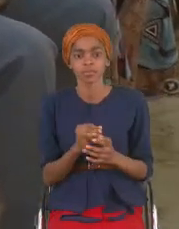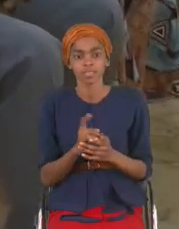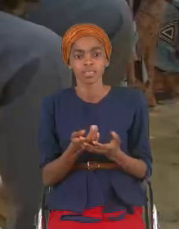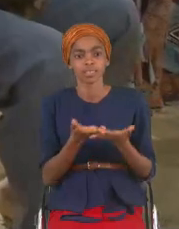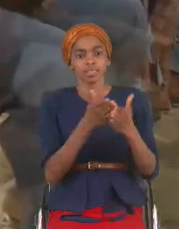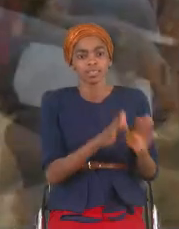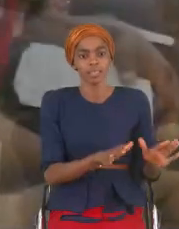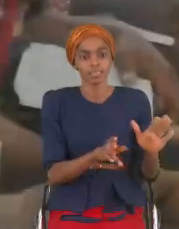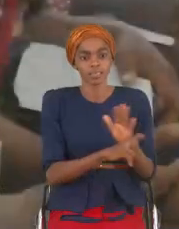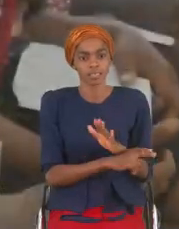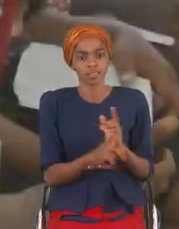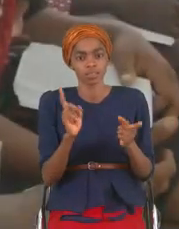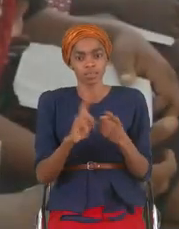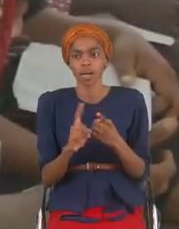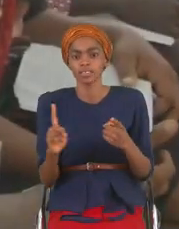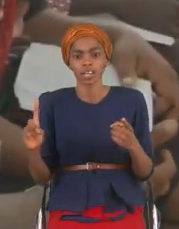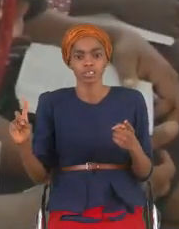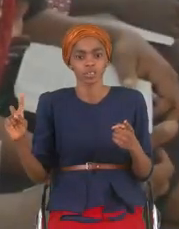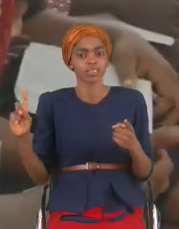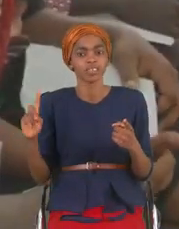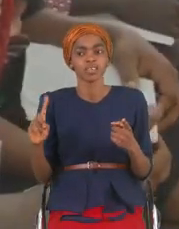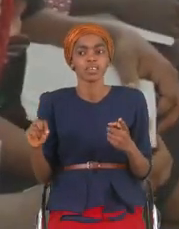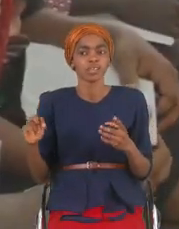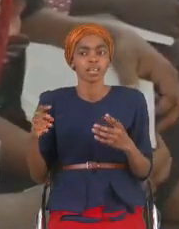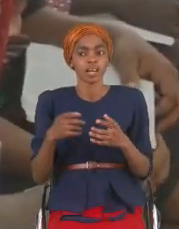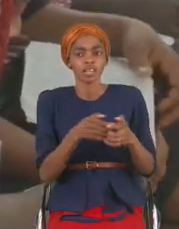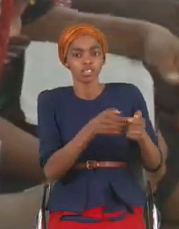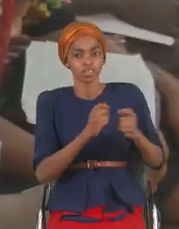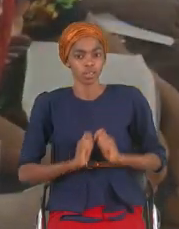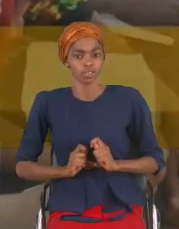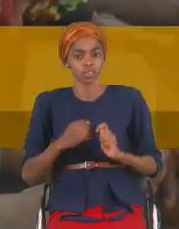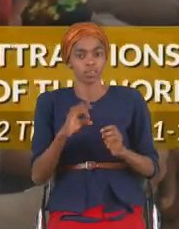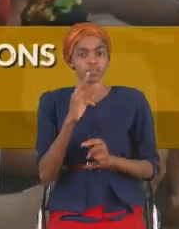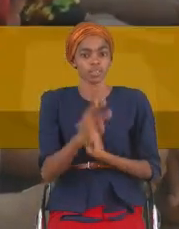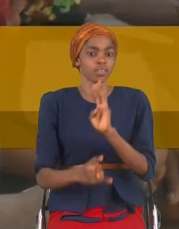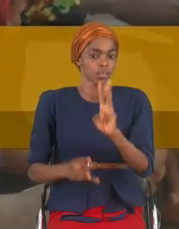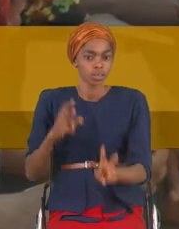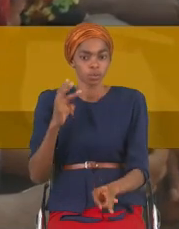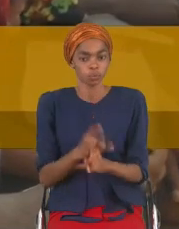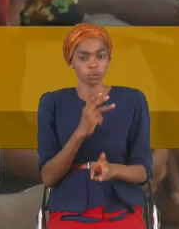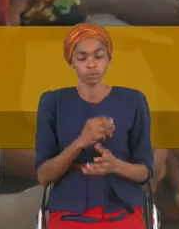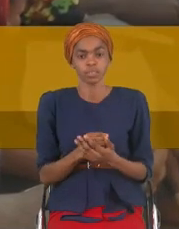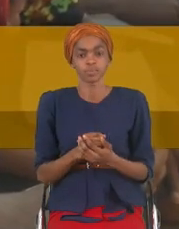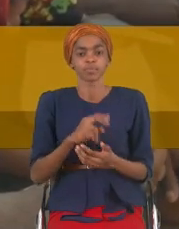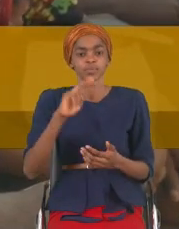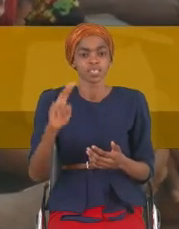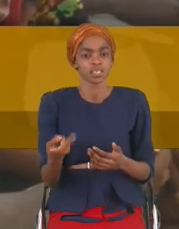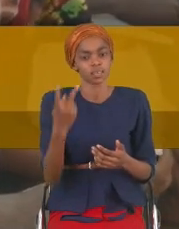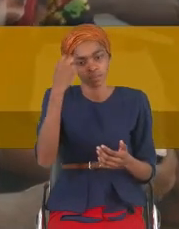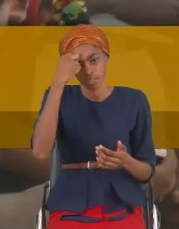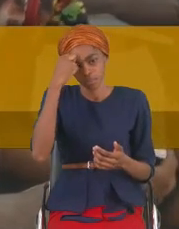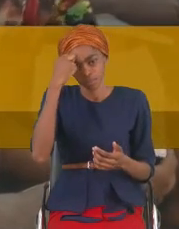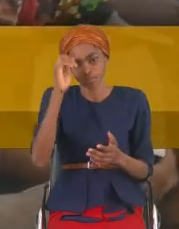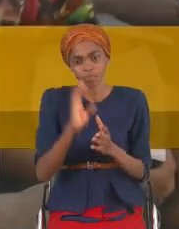deadness to the attractions and the affections of the world. It says in 2 Timothy chapter 2 verse 11,